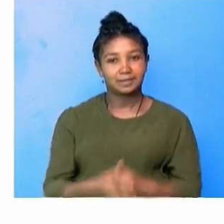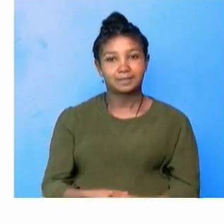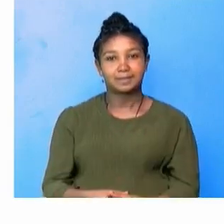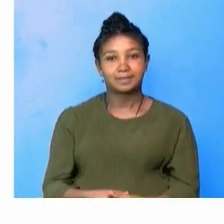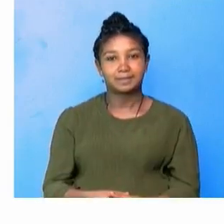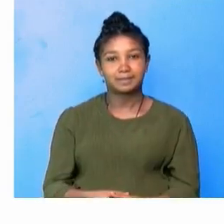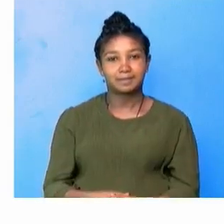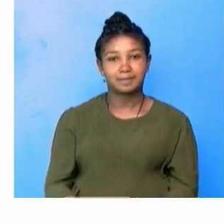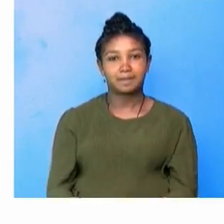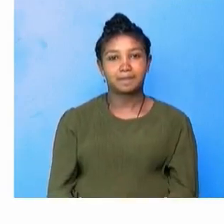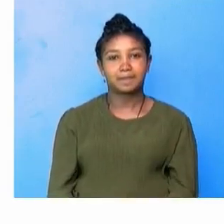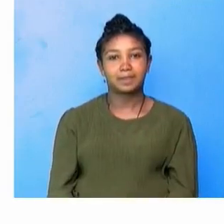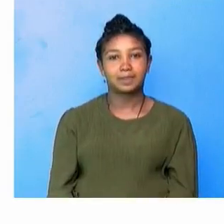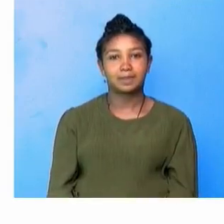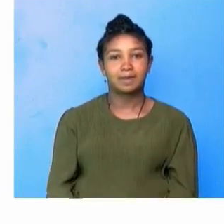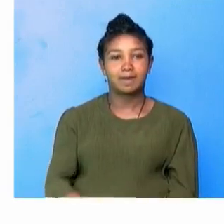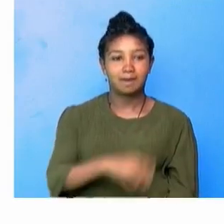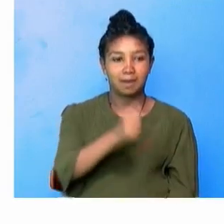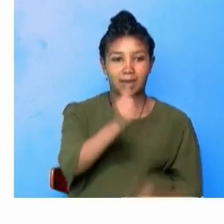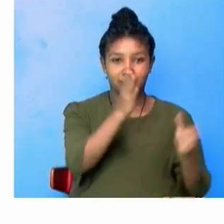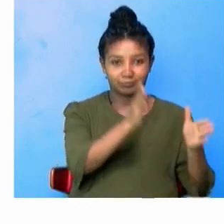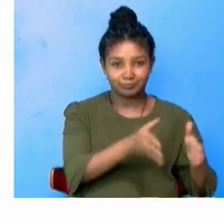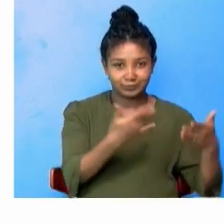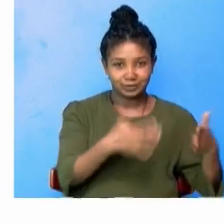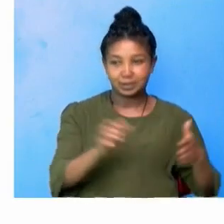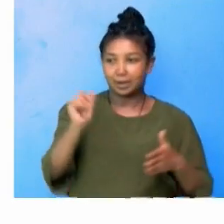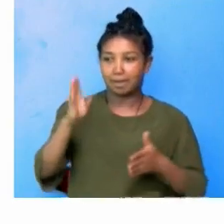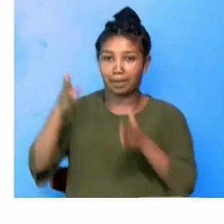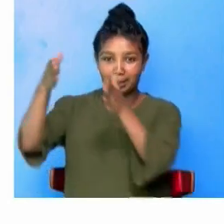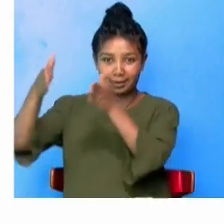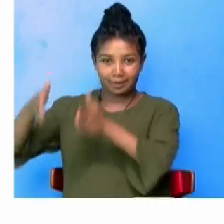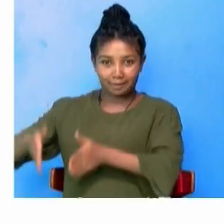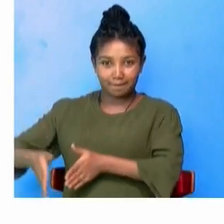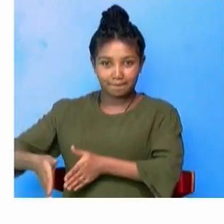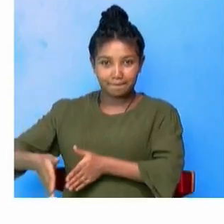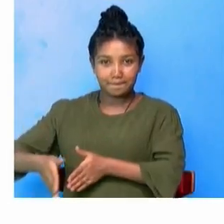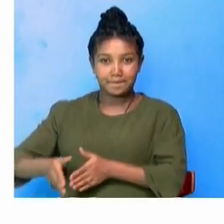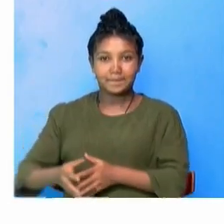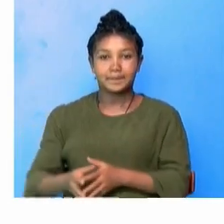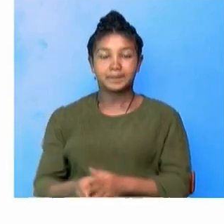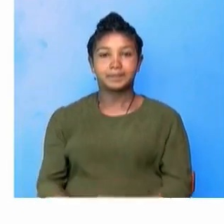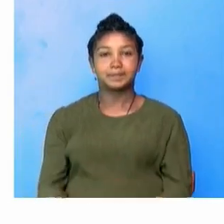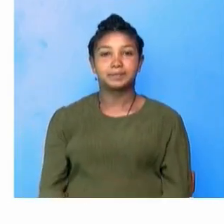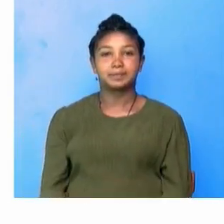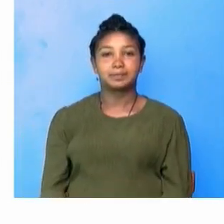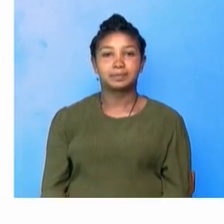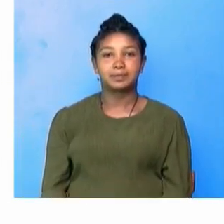Here is element A and B. A,